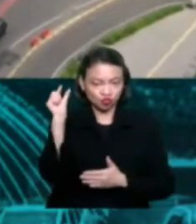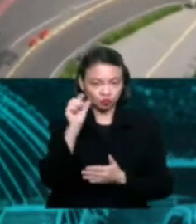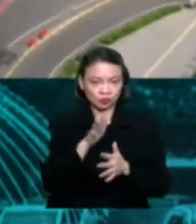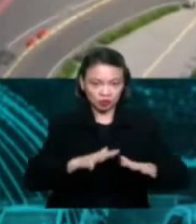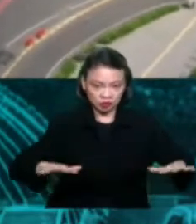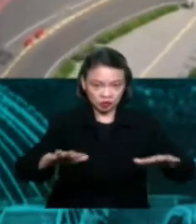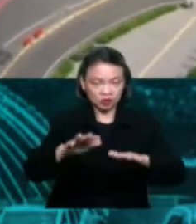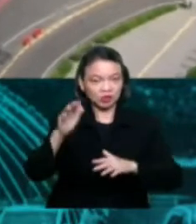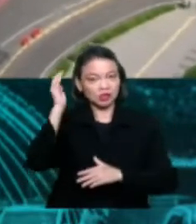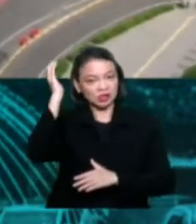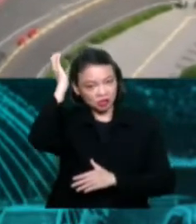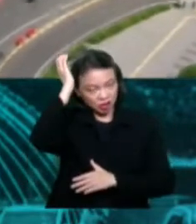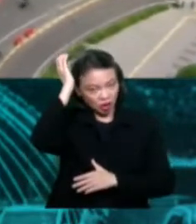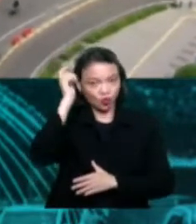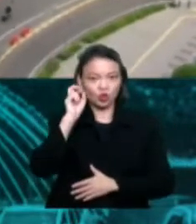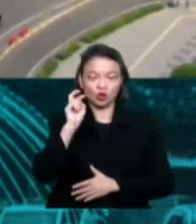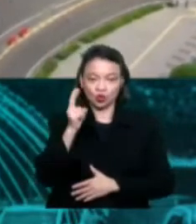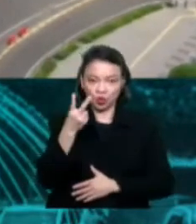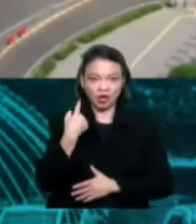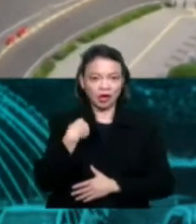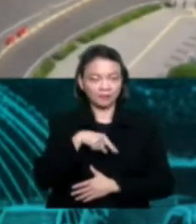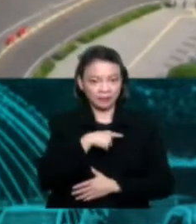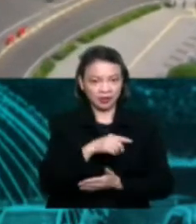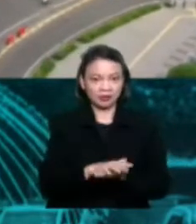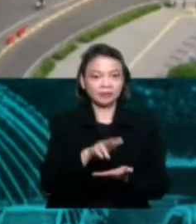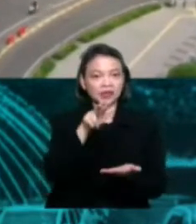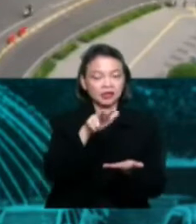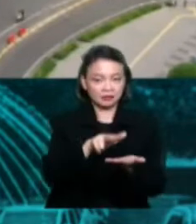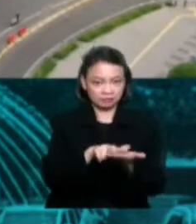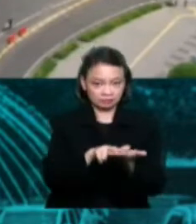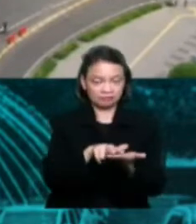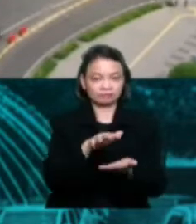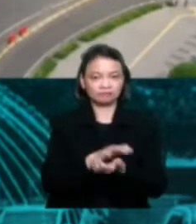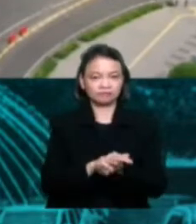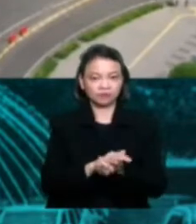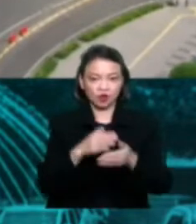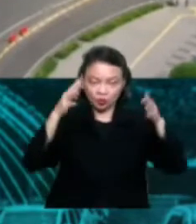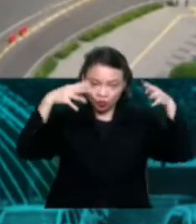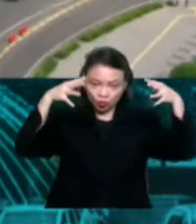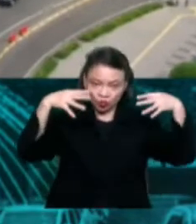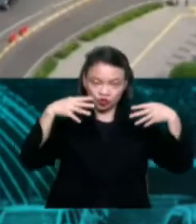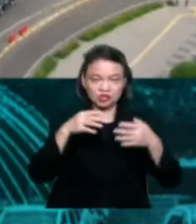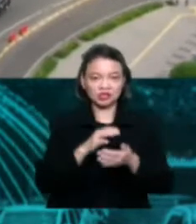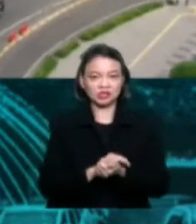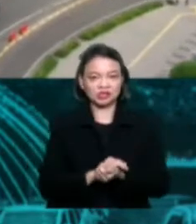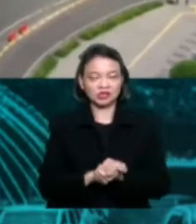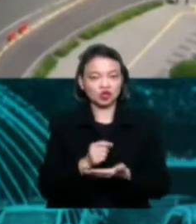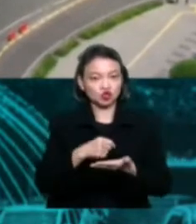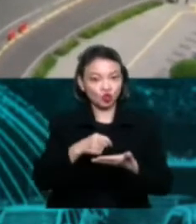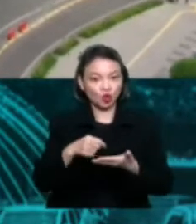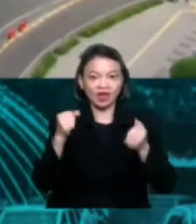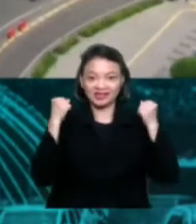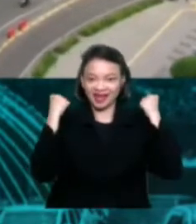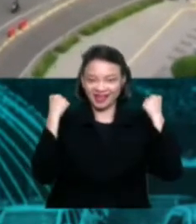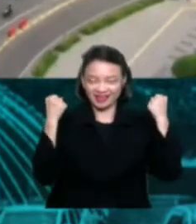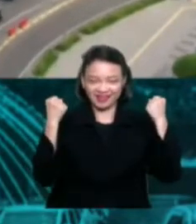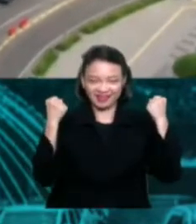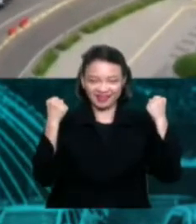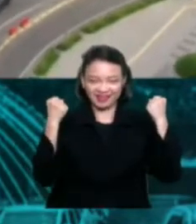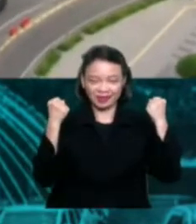health promoting school to strengthen its capacity as healthy setting for living, learning,